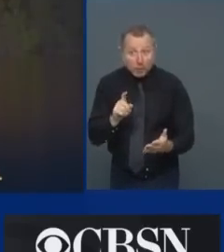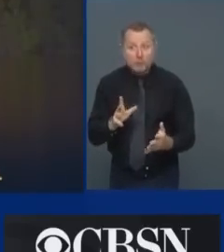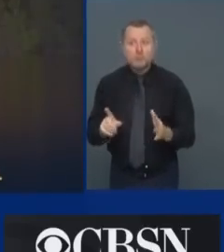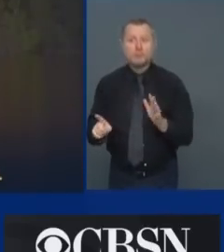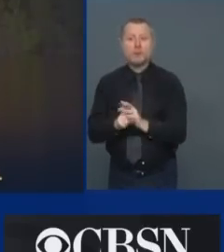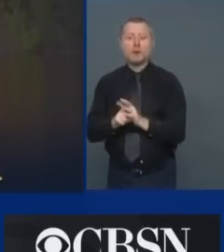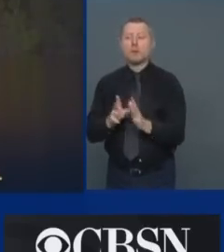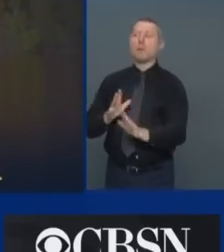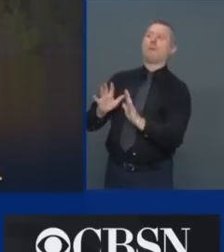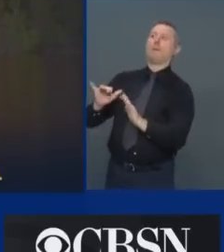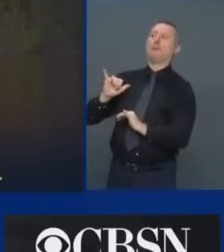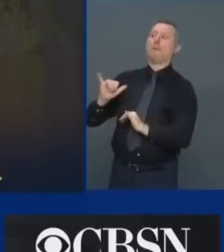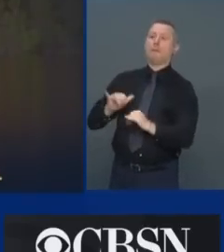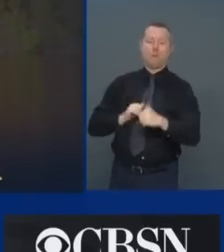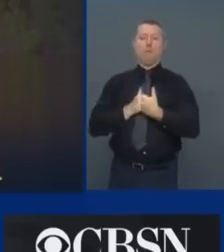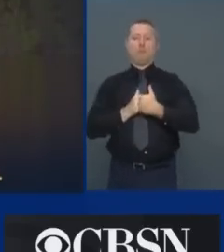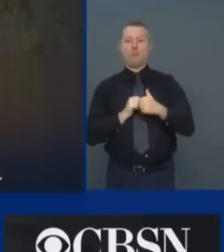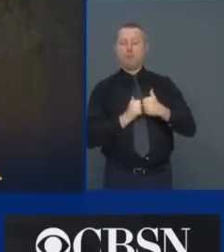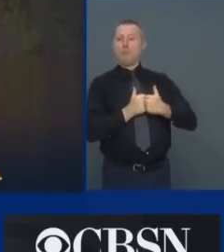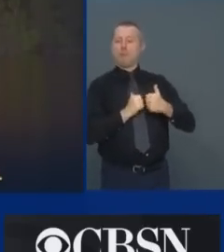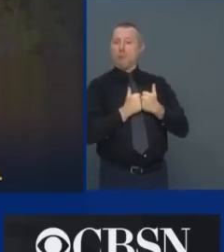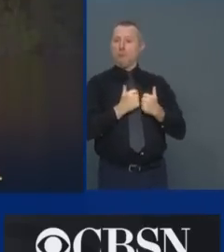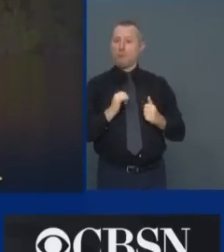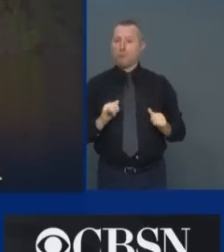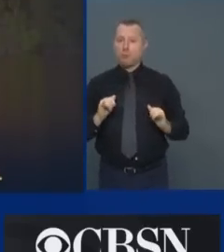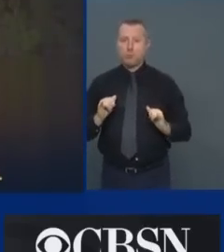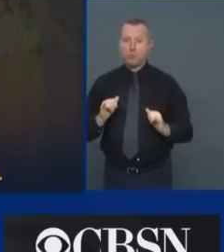about a vaccine, when do we get it?